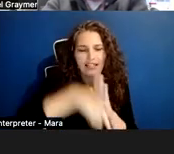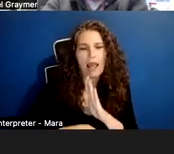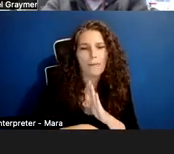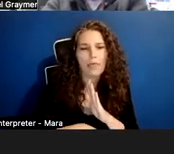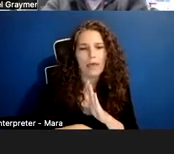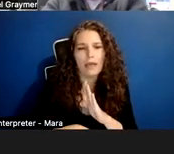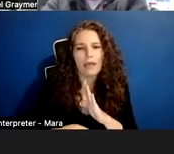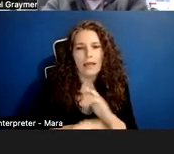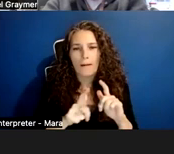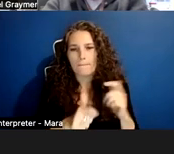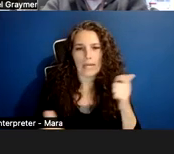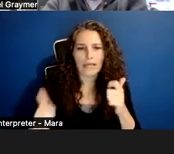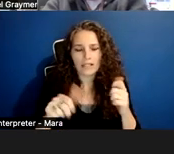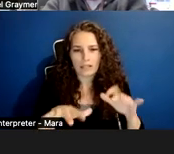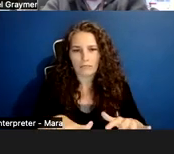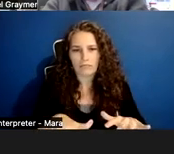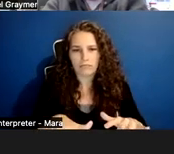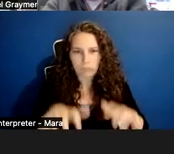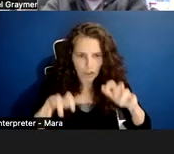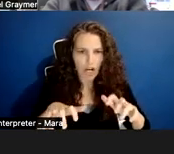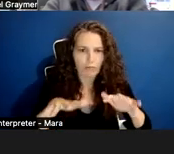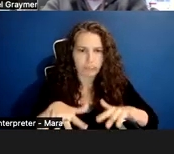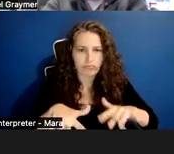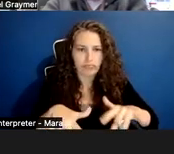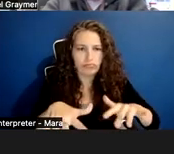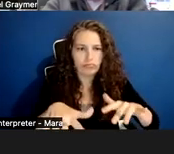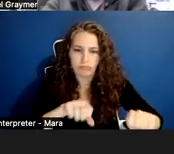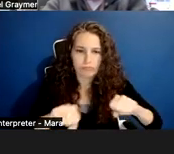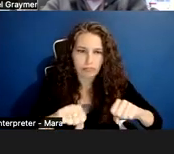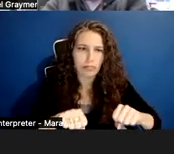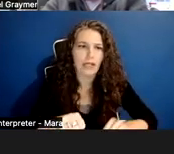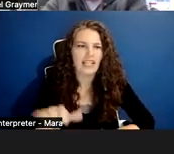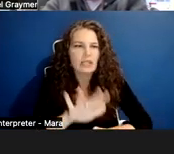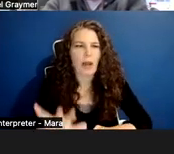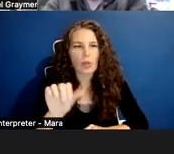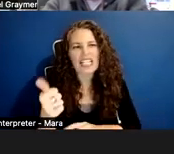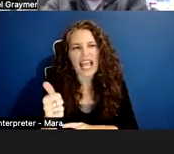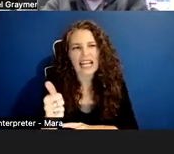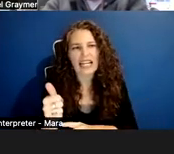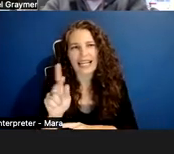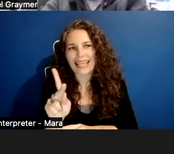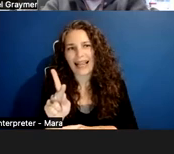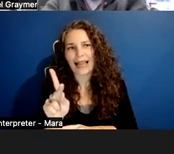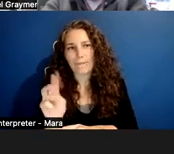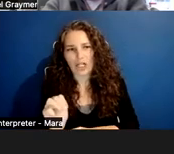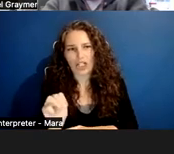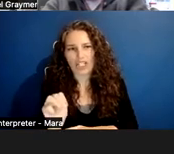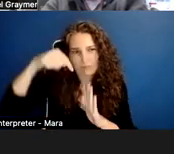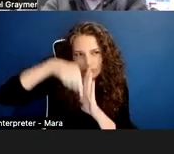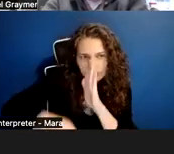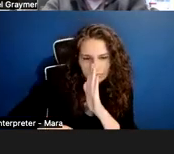is down around almost 10 kilometers, depending on how you interpret it. There's